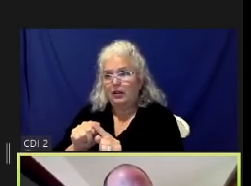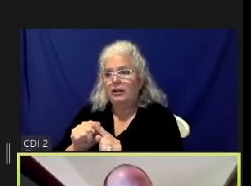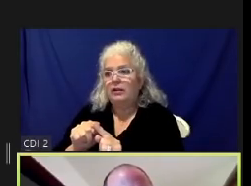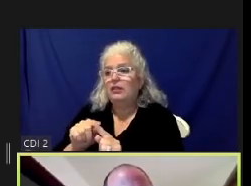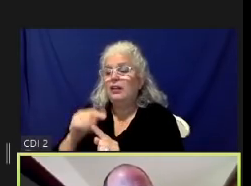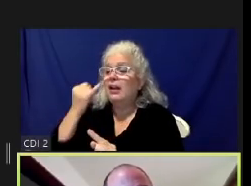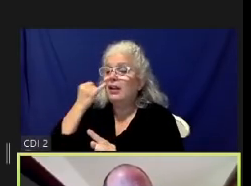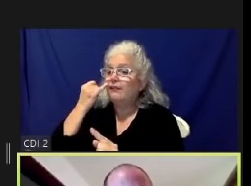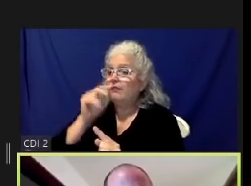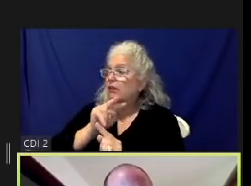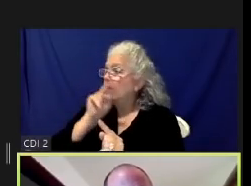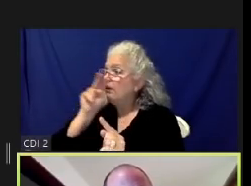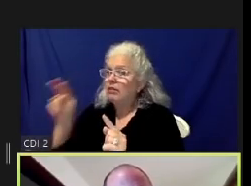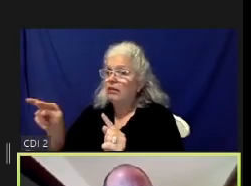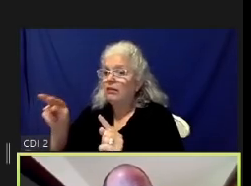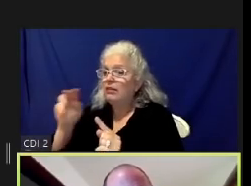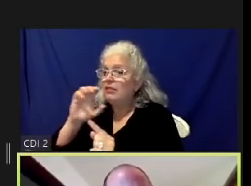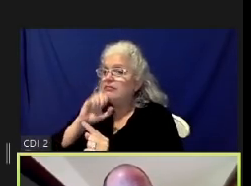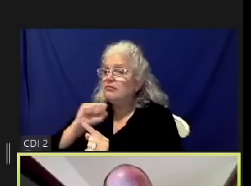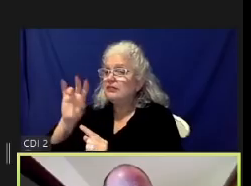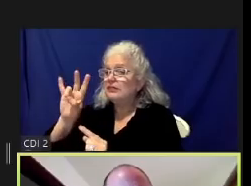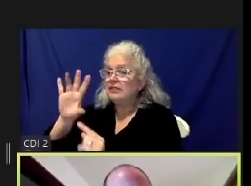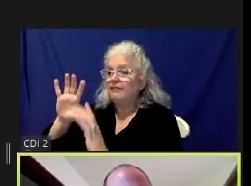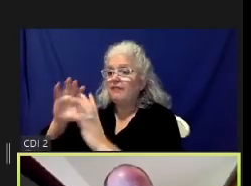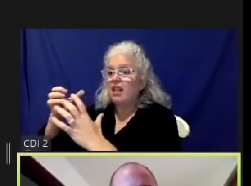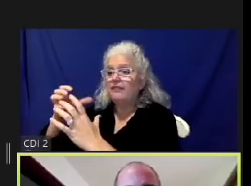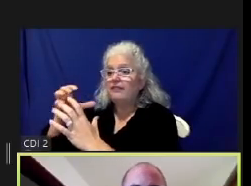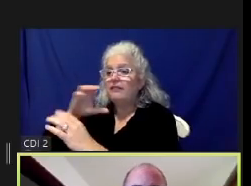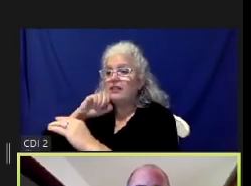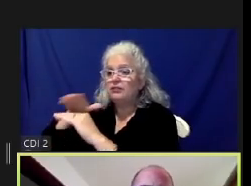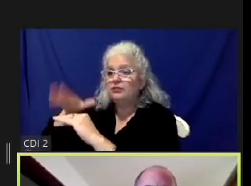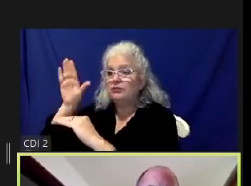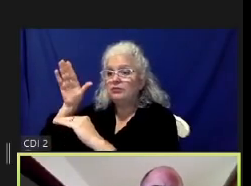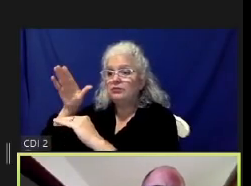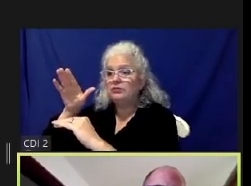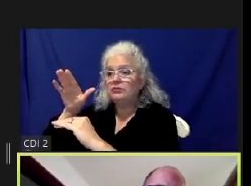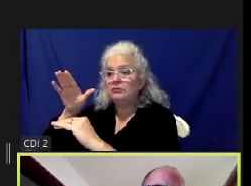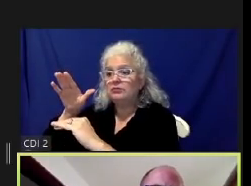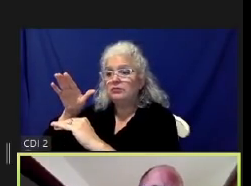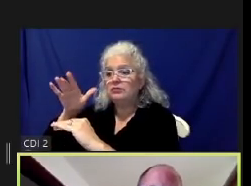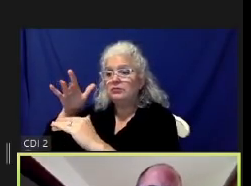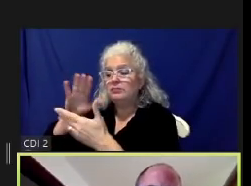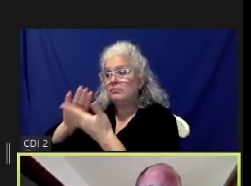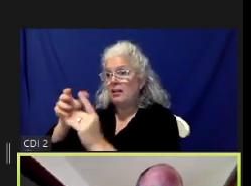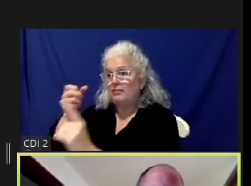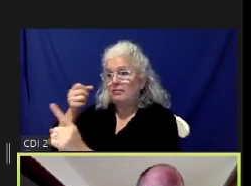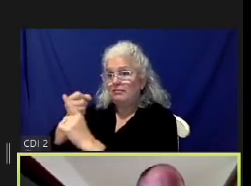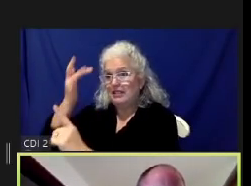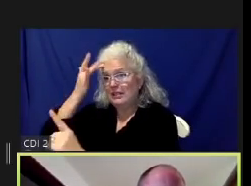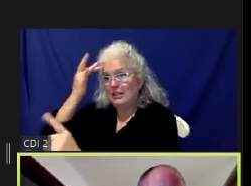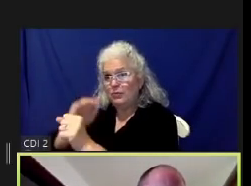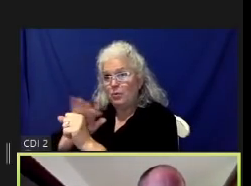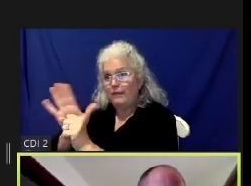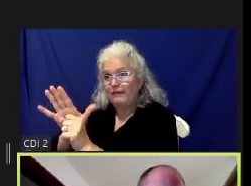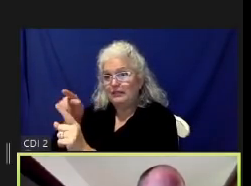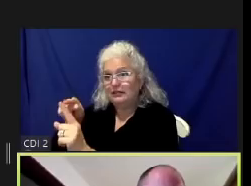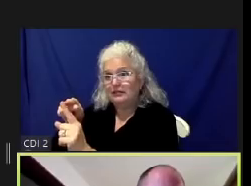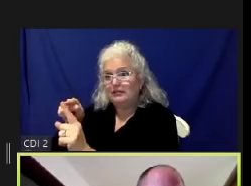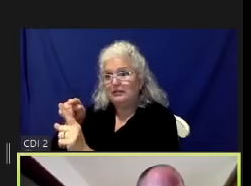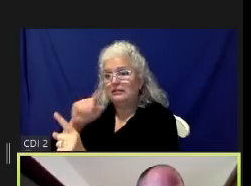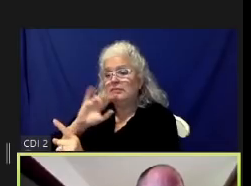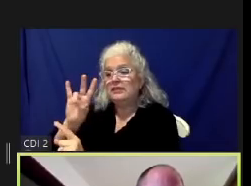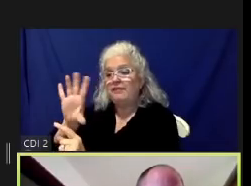are infected with COVID that are 75 and above, nearly 15% of